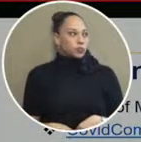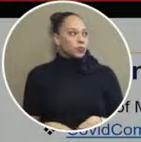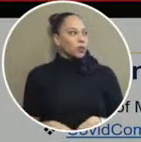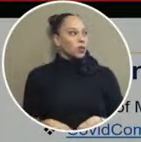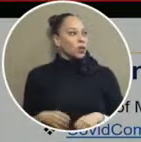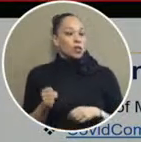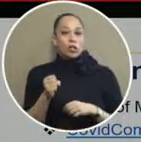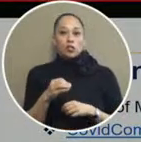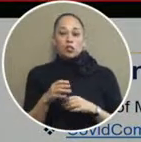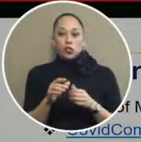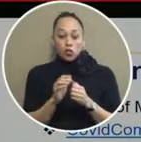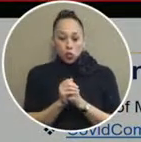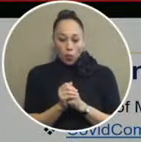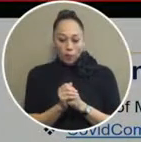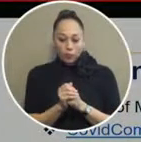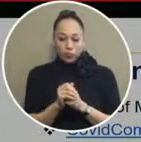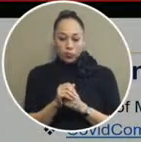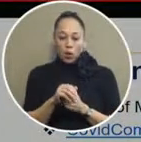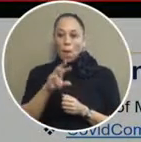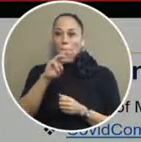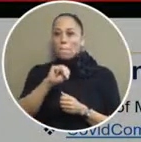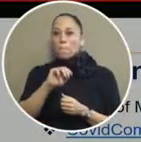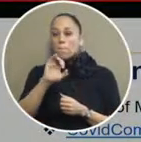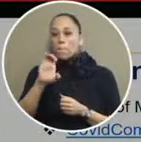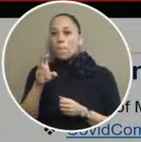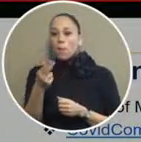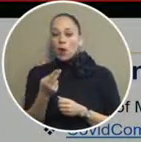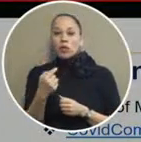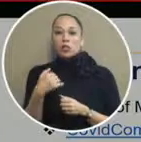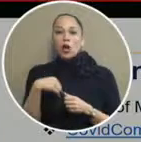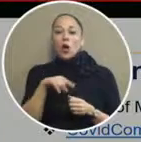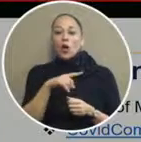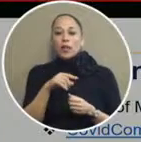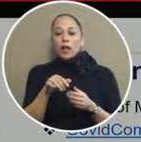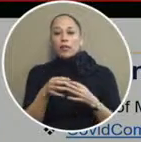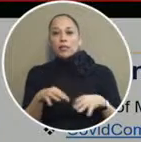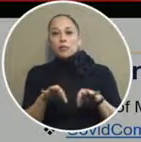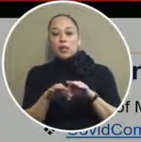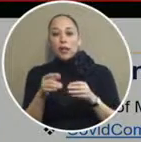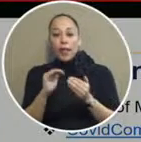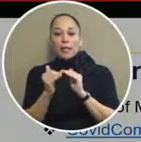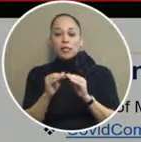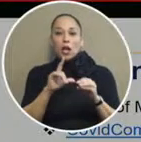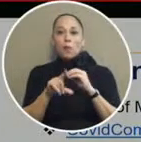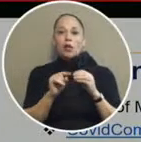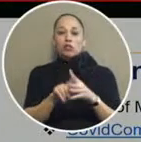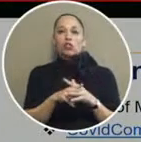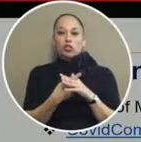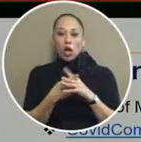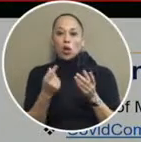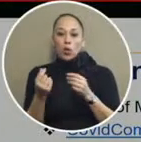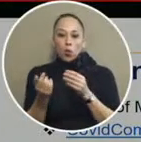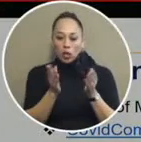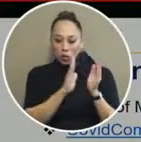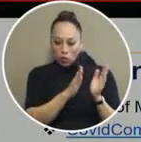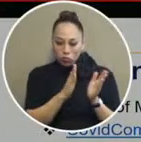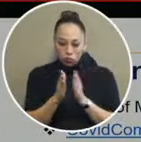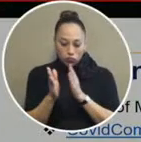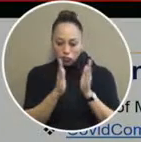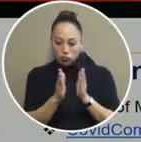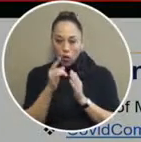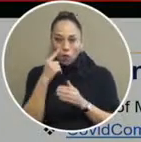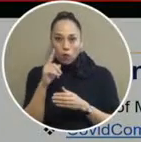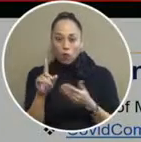So the week of March 9th is essentially when the city of El Paso began making preparations for